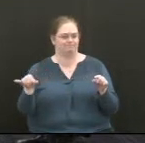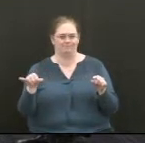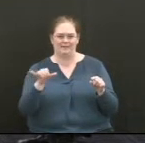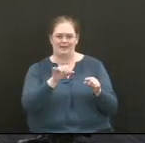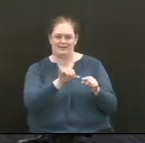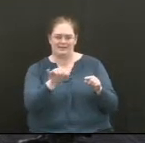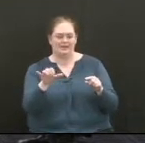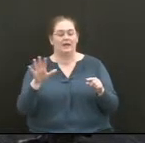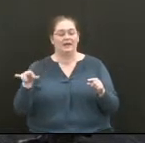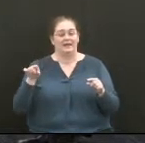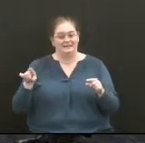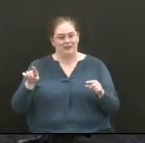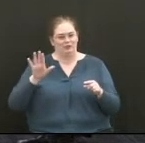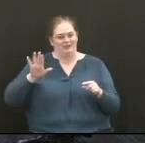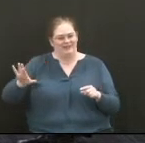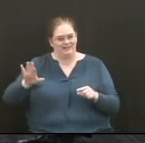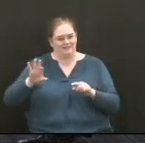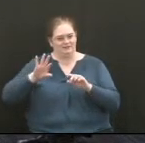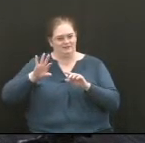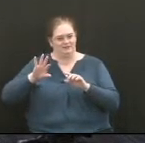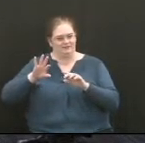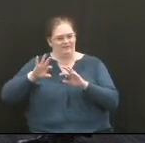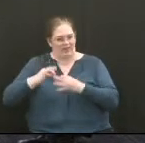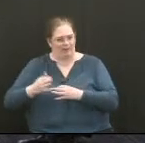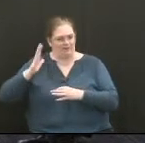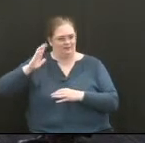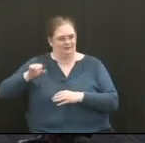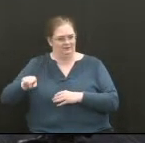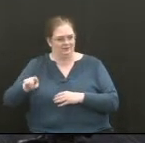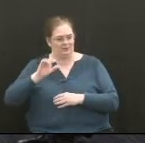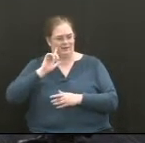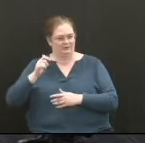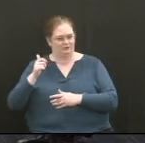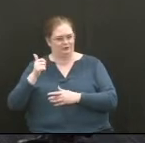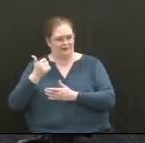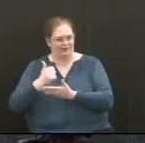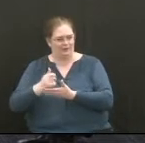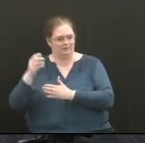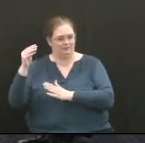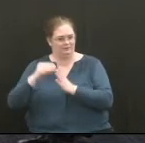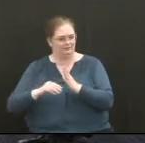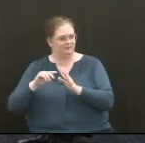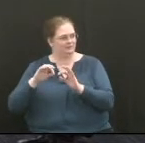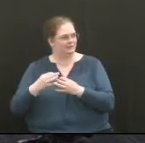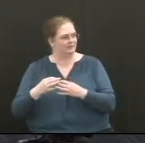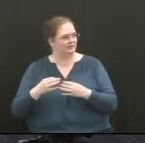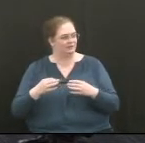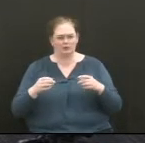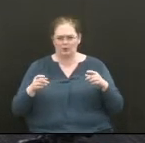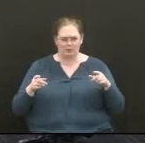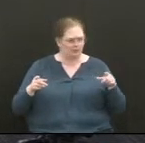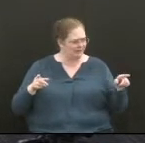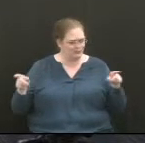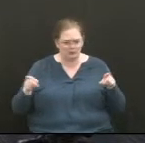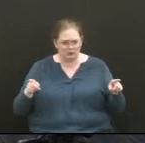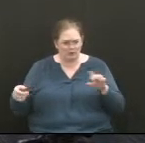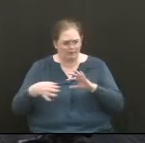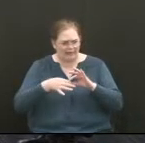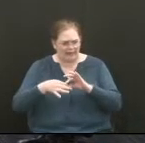a relative of Commissioner Harvey, who actually helped put this book together. So you're related. Yeah. So that's,